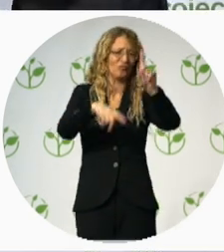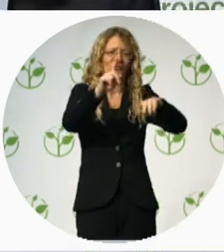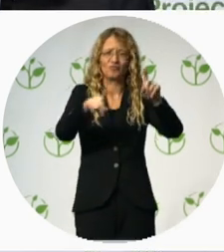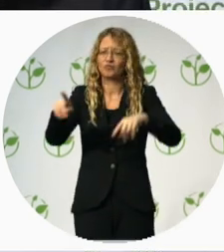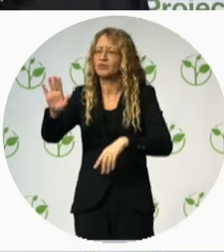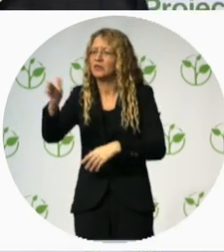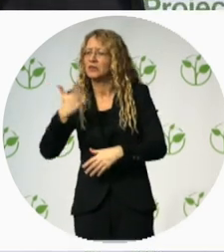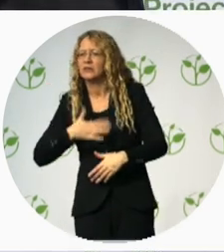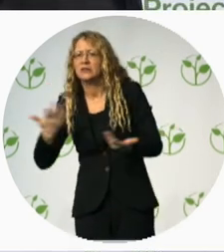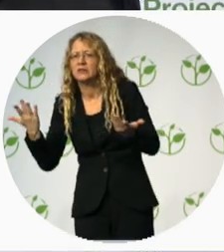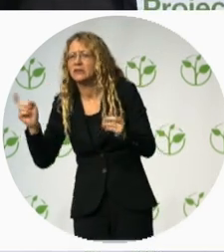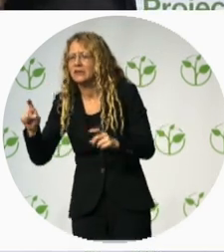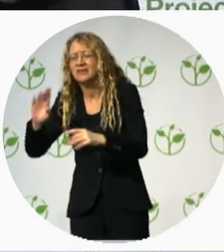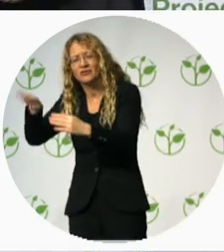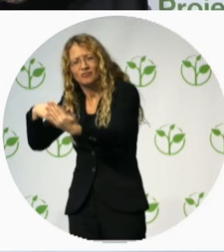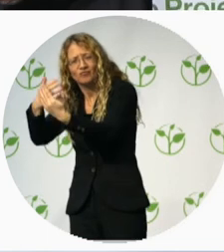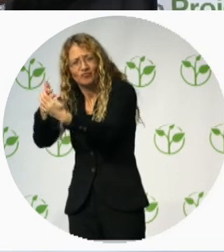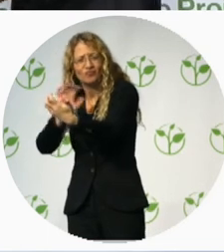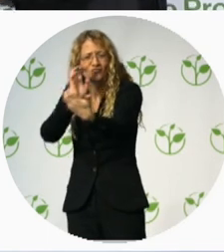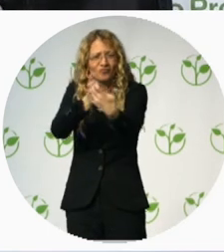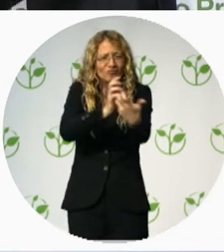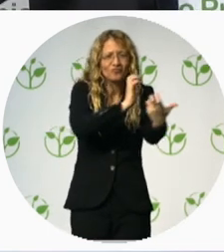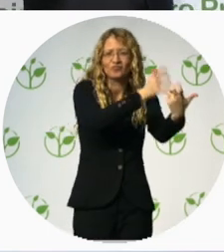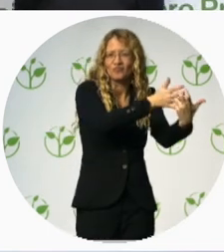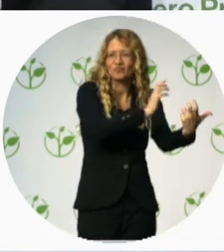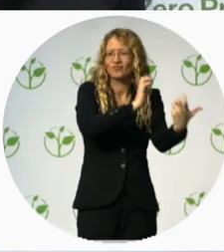also mixes and matches people of different